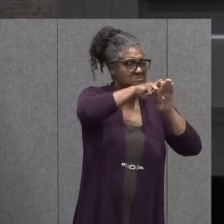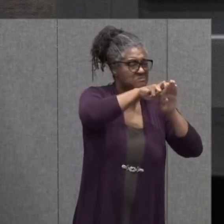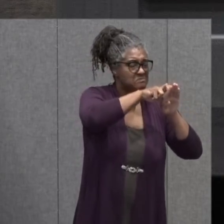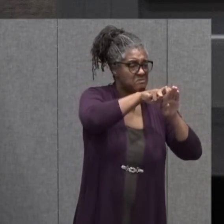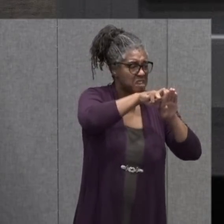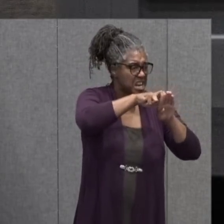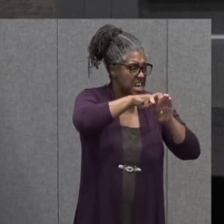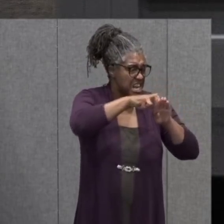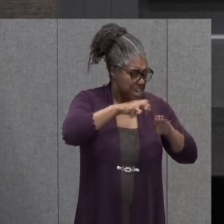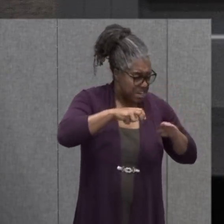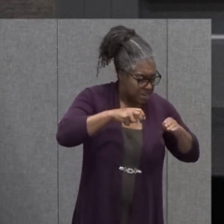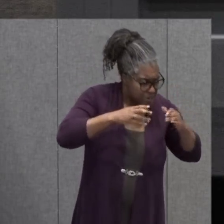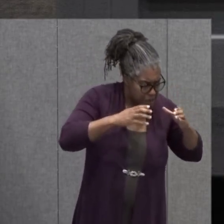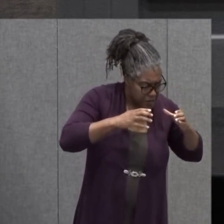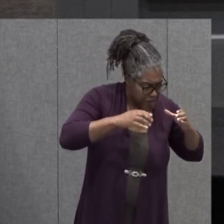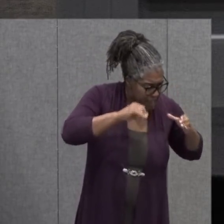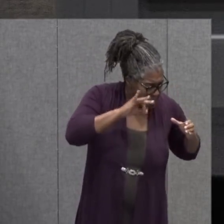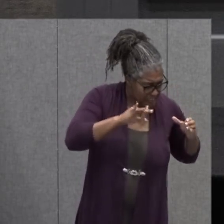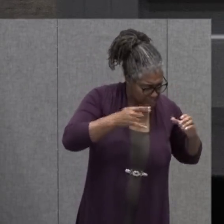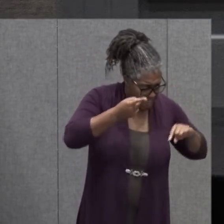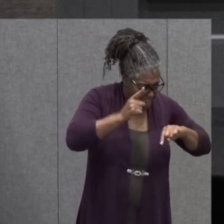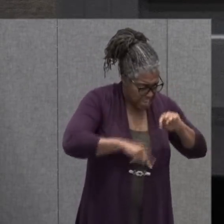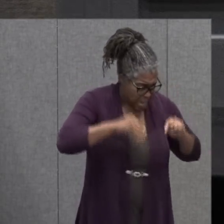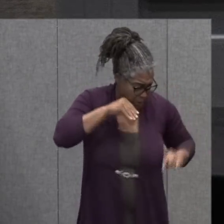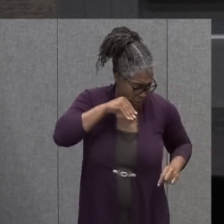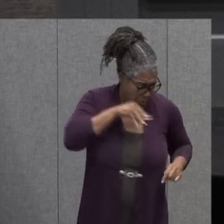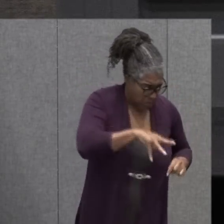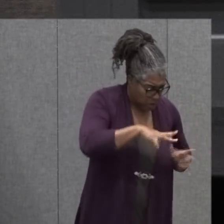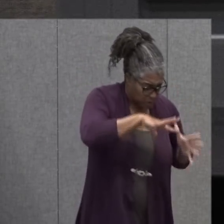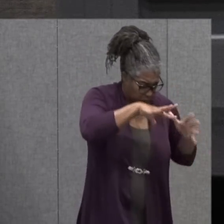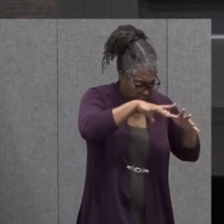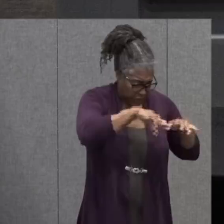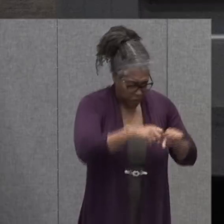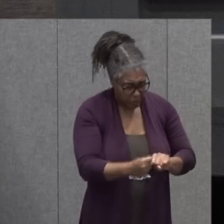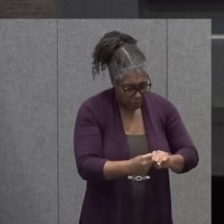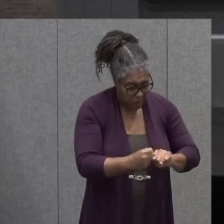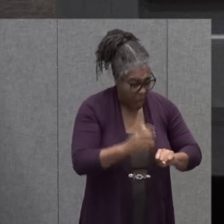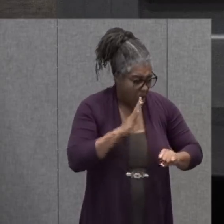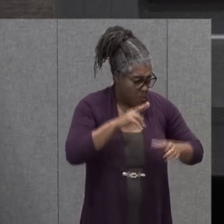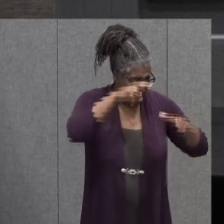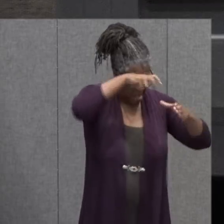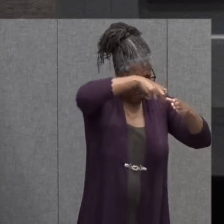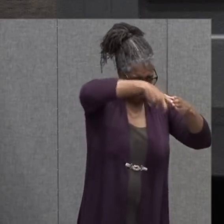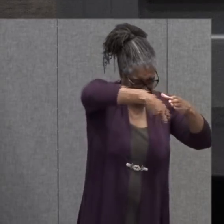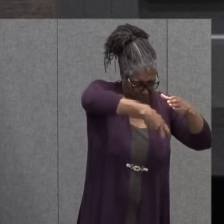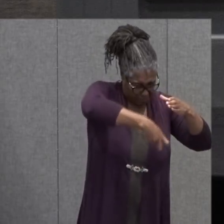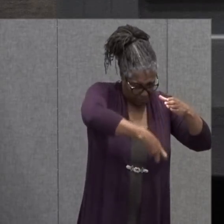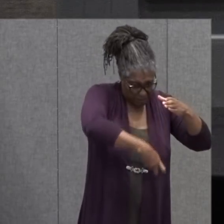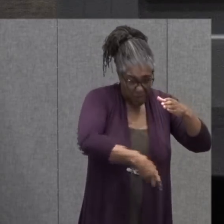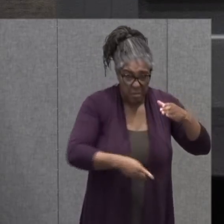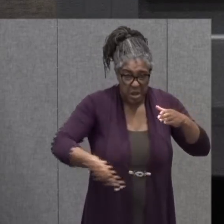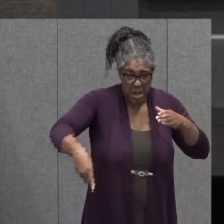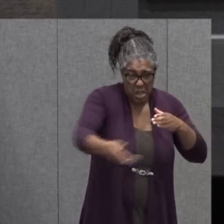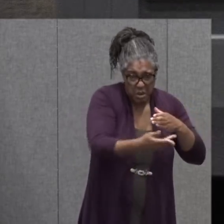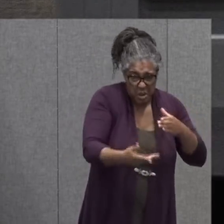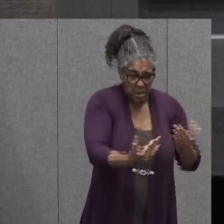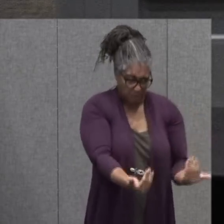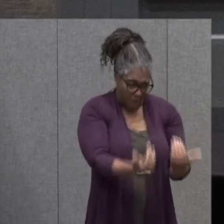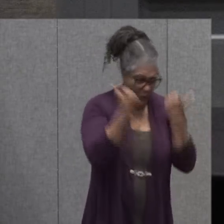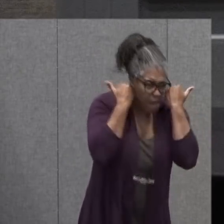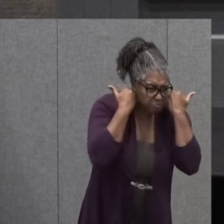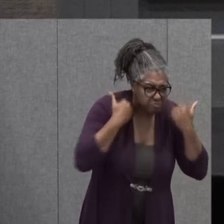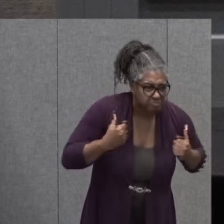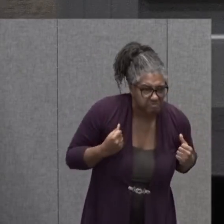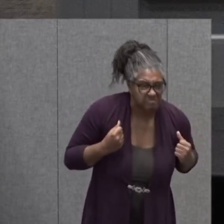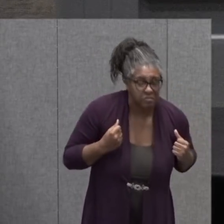down, I'll come down the chimney and gobble you all up. This wolf has to be getting hungry.